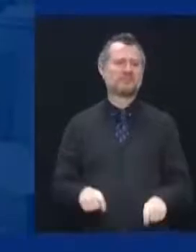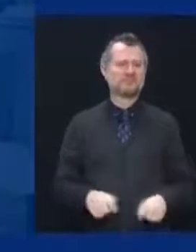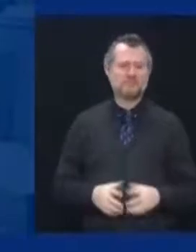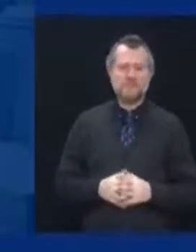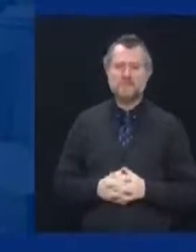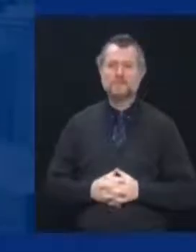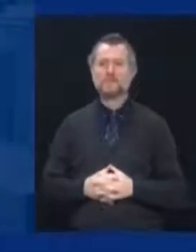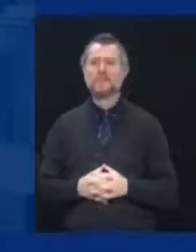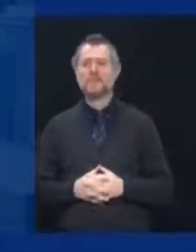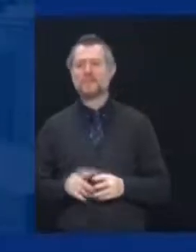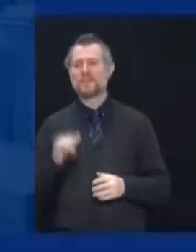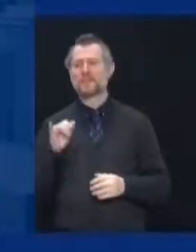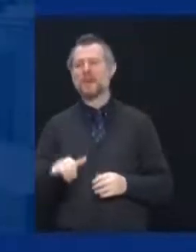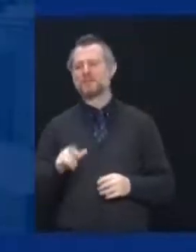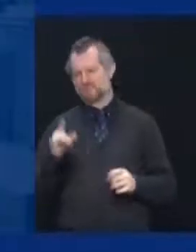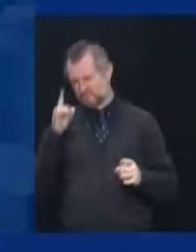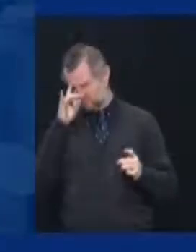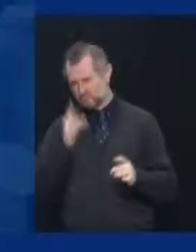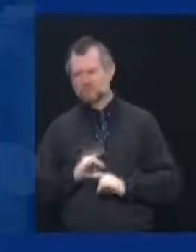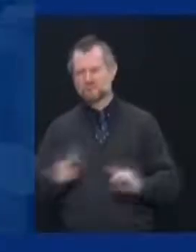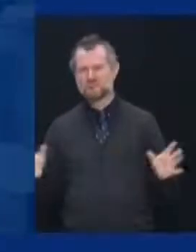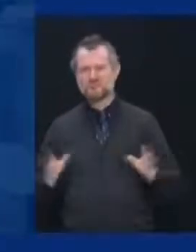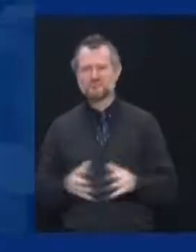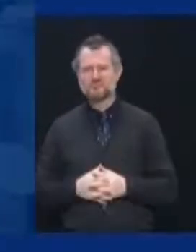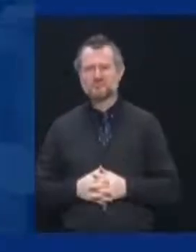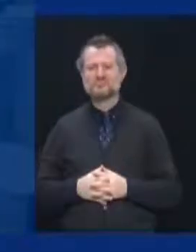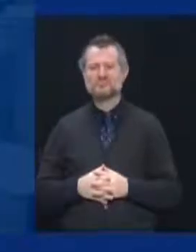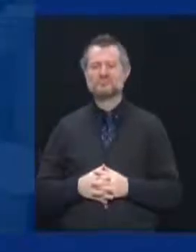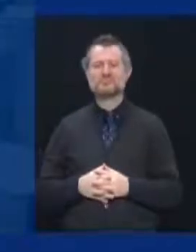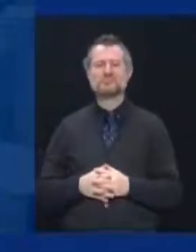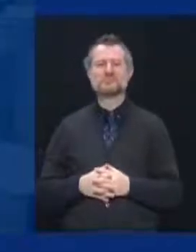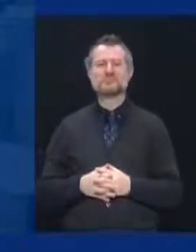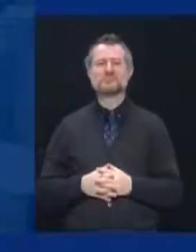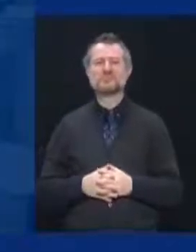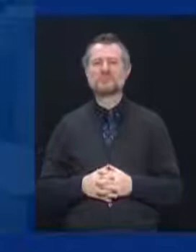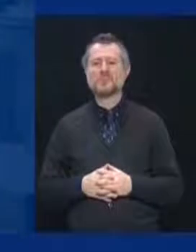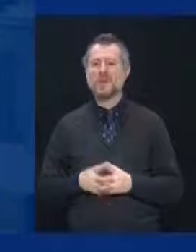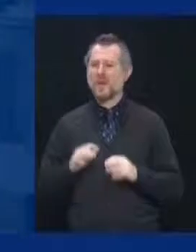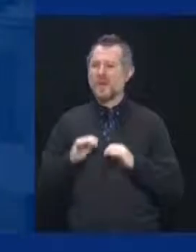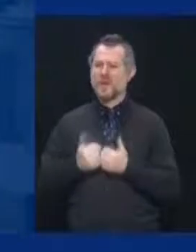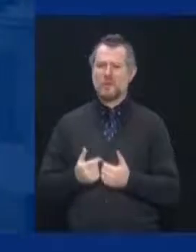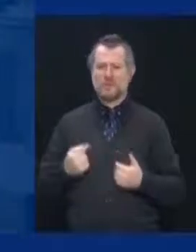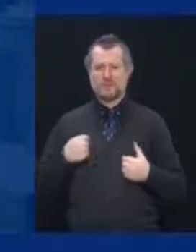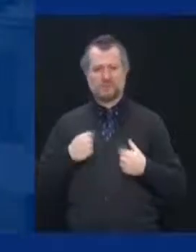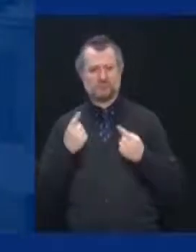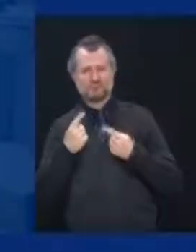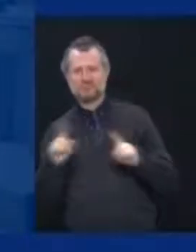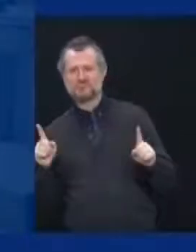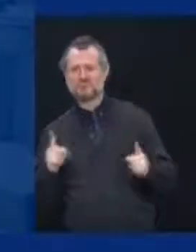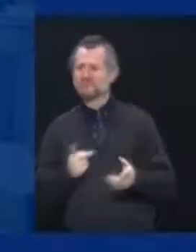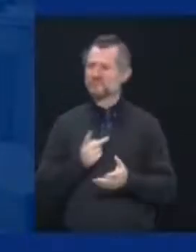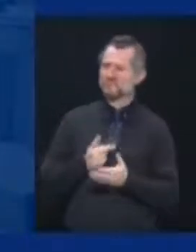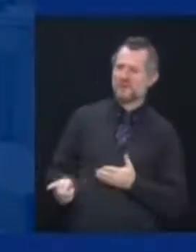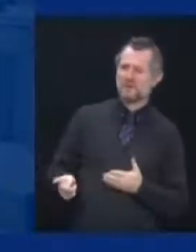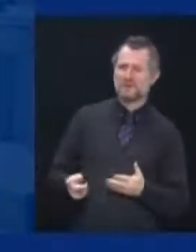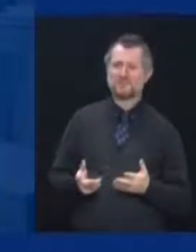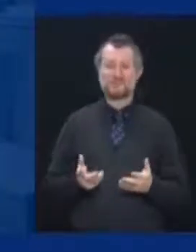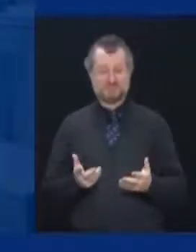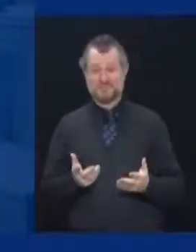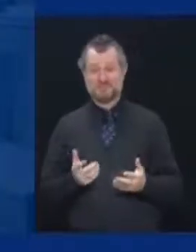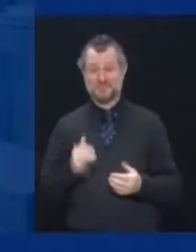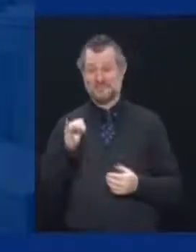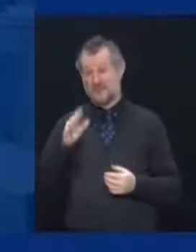the ultimate success or failure of the entire effort. It's binary. If the hospitals